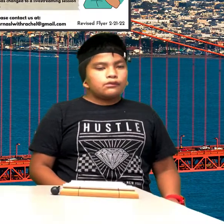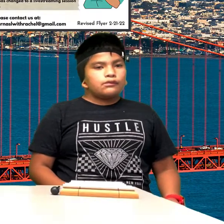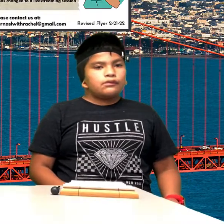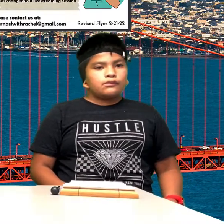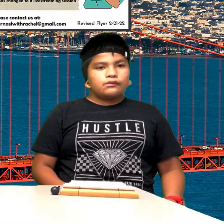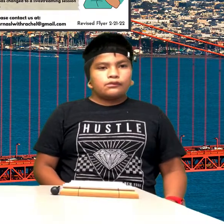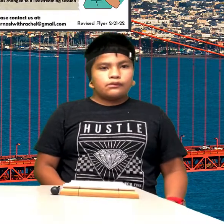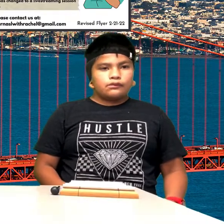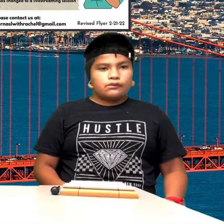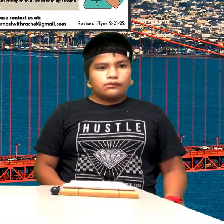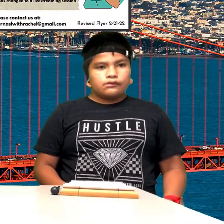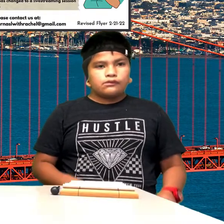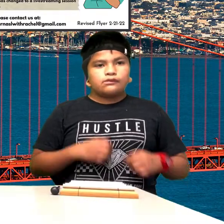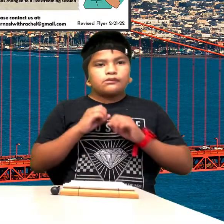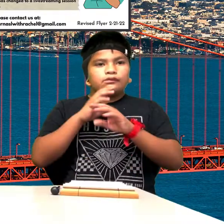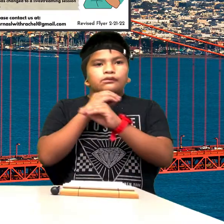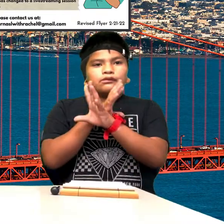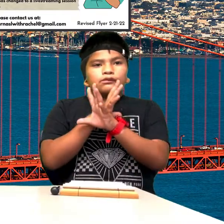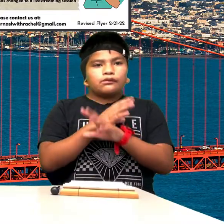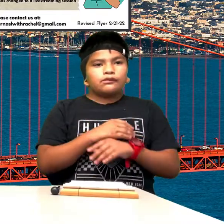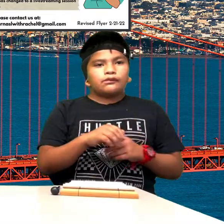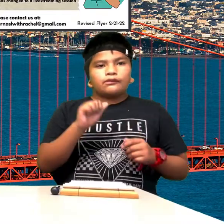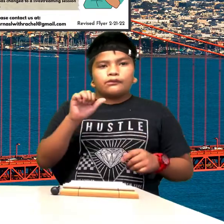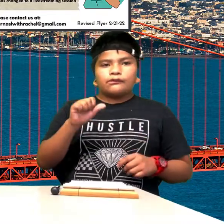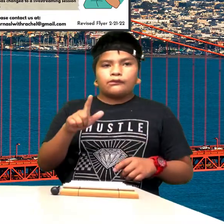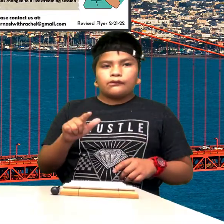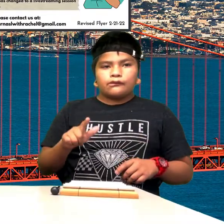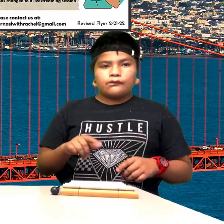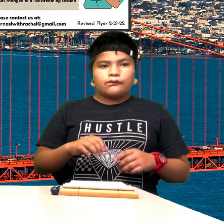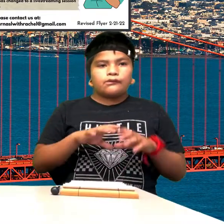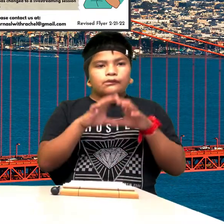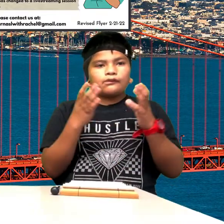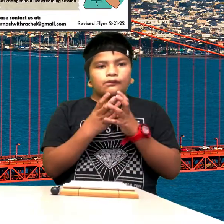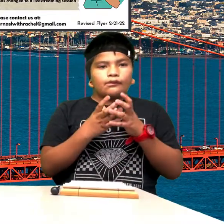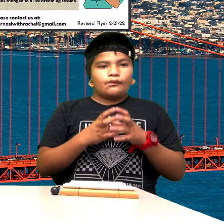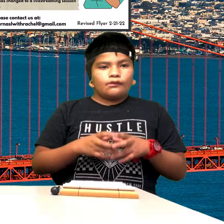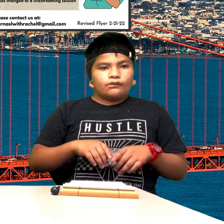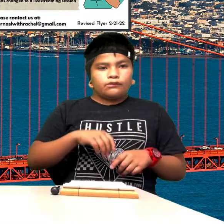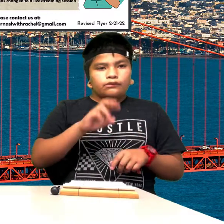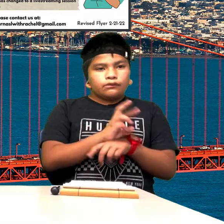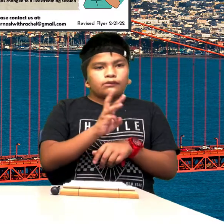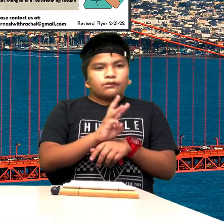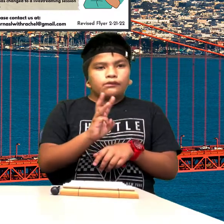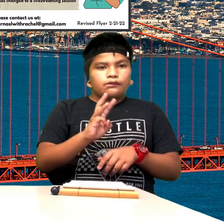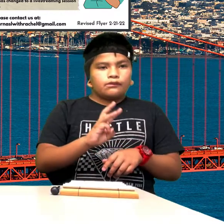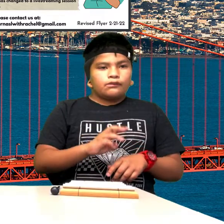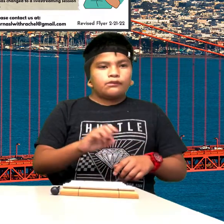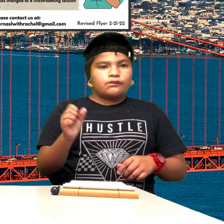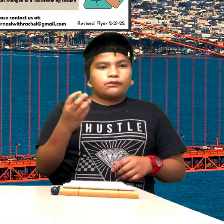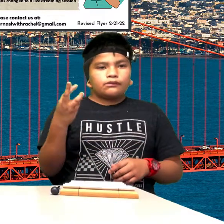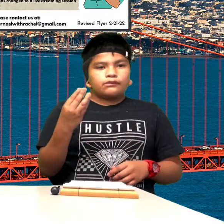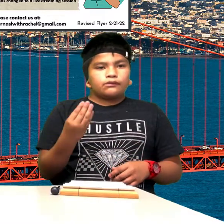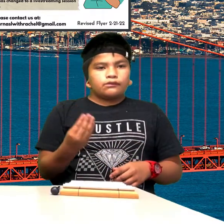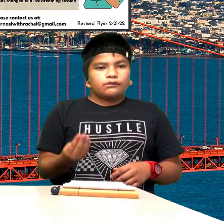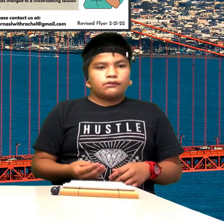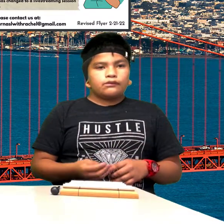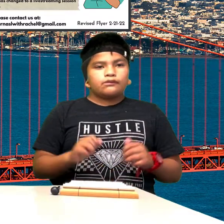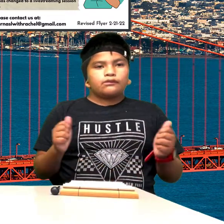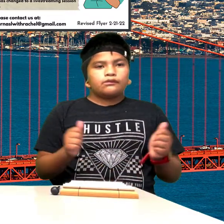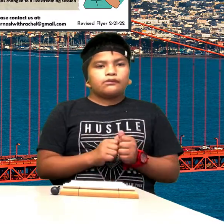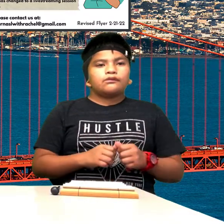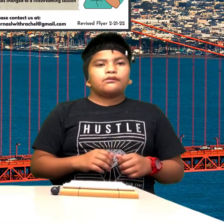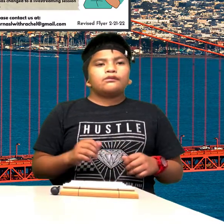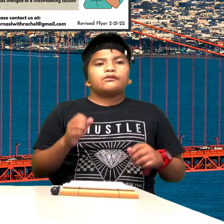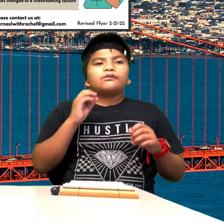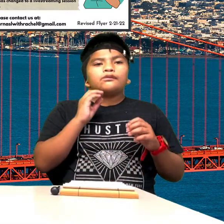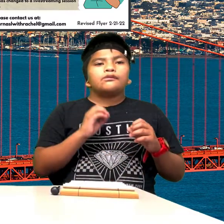Free virtual ASL class. Mondays at 6 p.m. with Mrs. Serena Rerain. It's an exciting